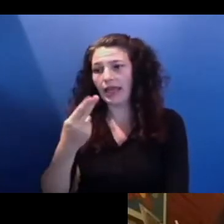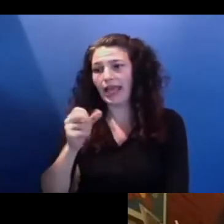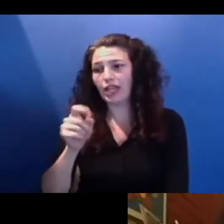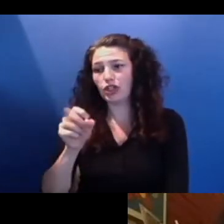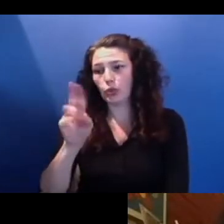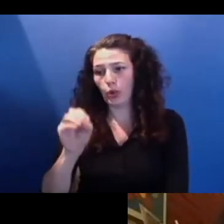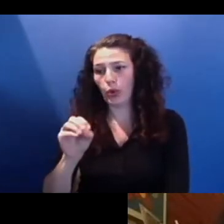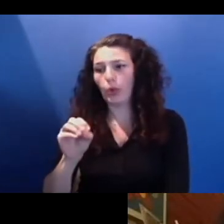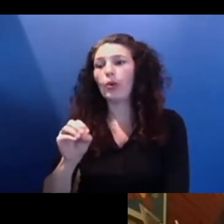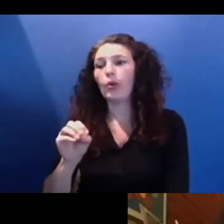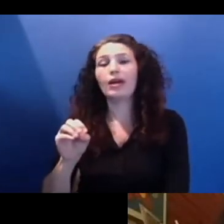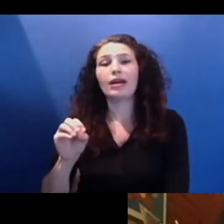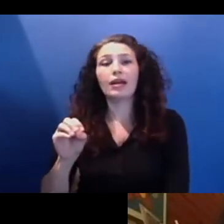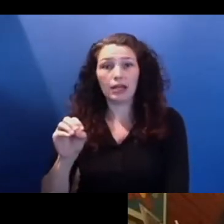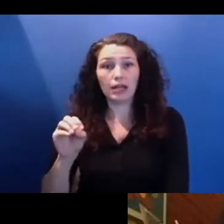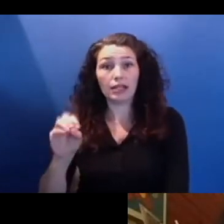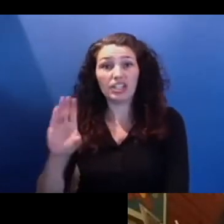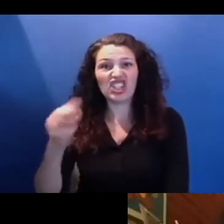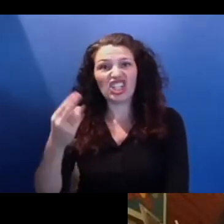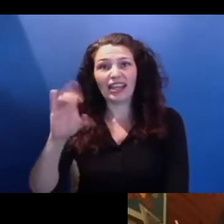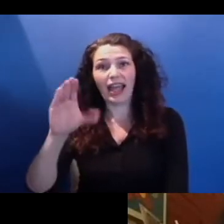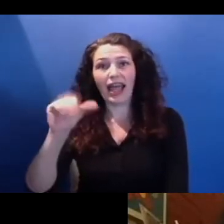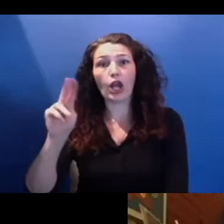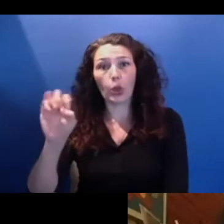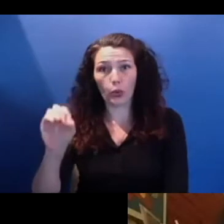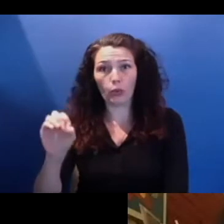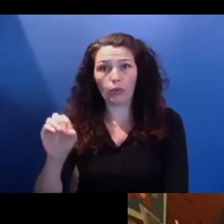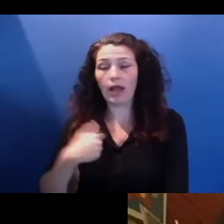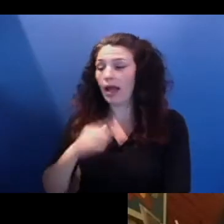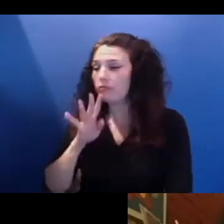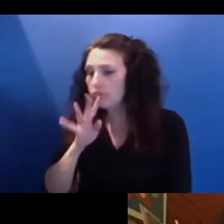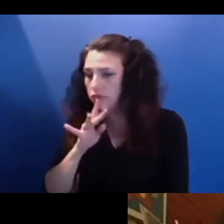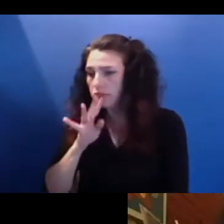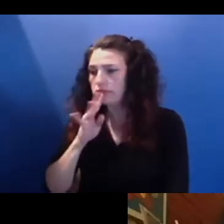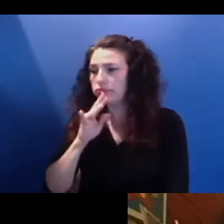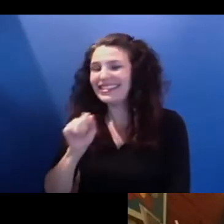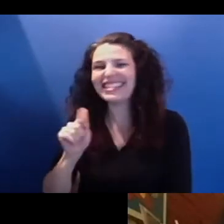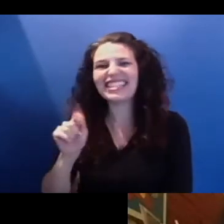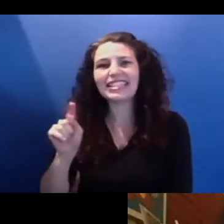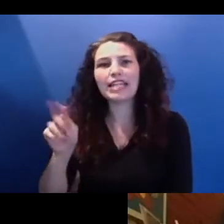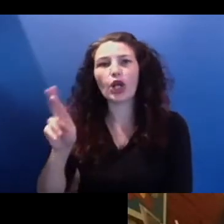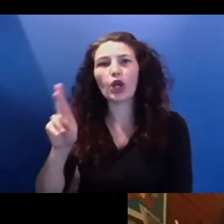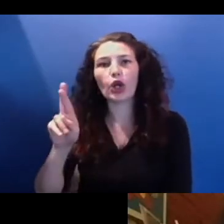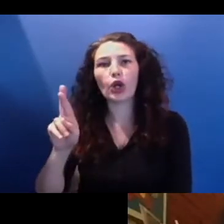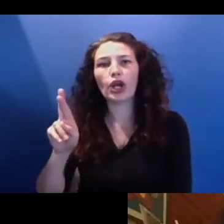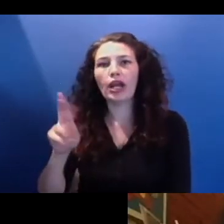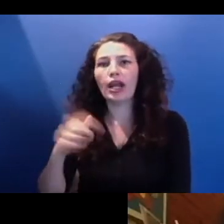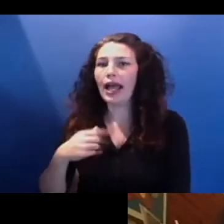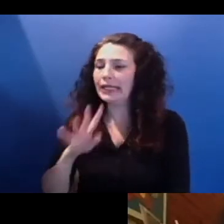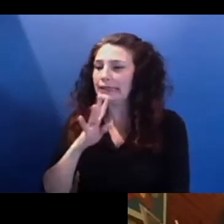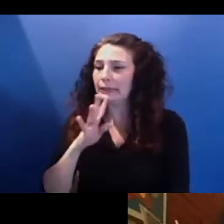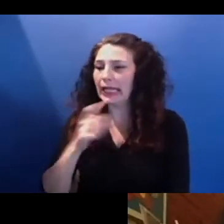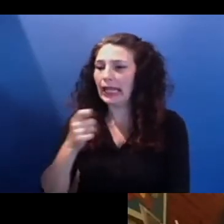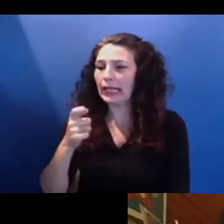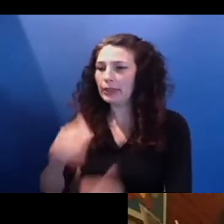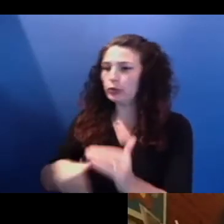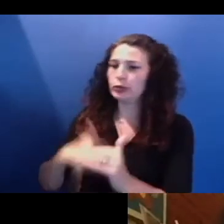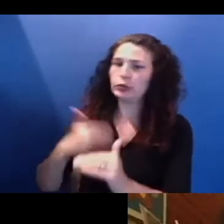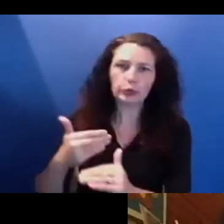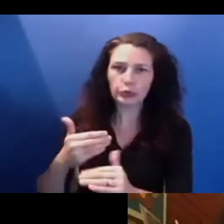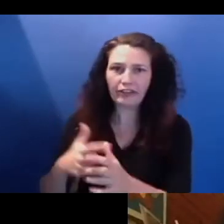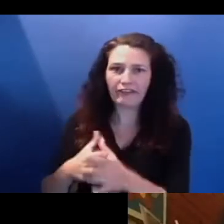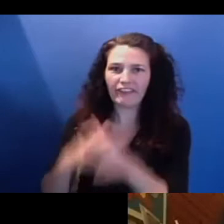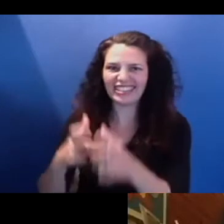hidden and visible disabilities. I stutter and frequently speak much too quickly. An unfortunate